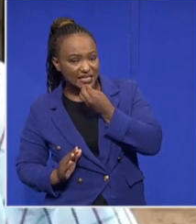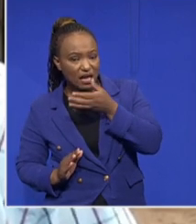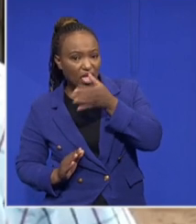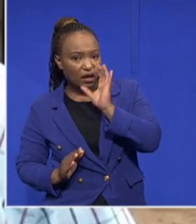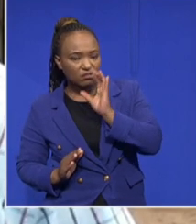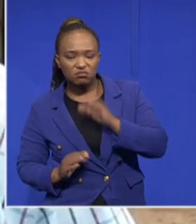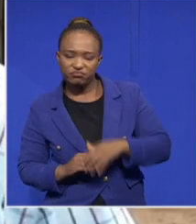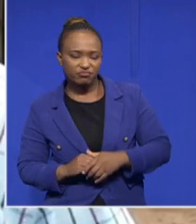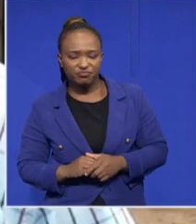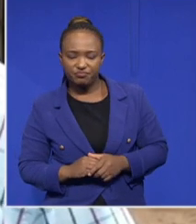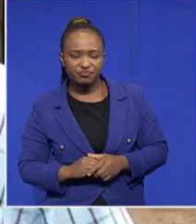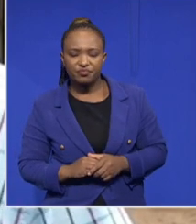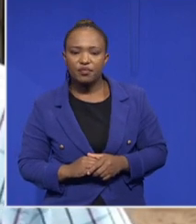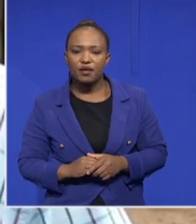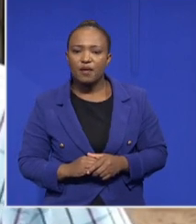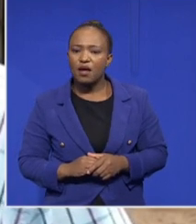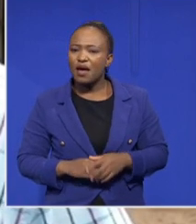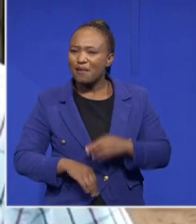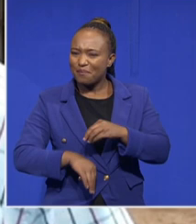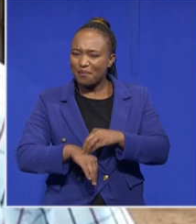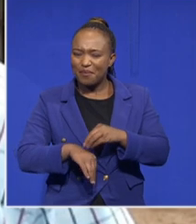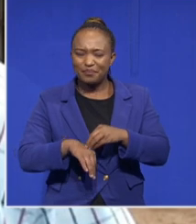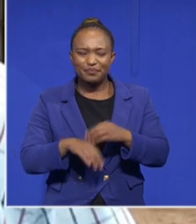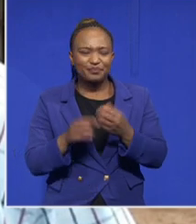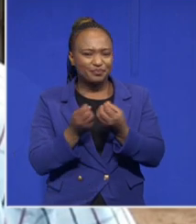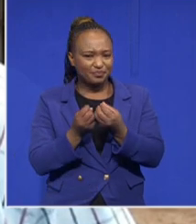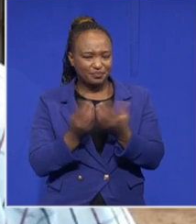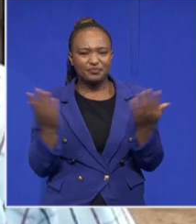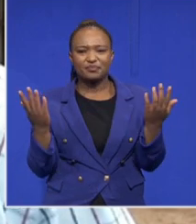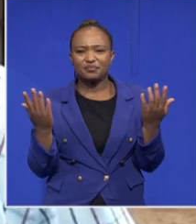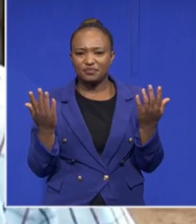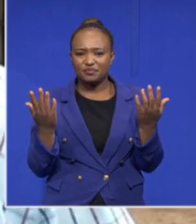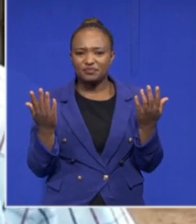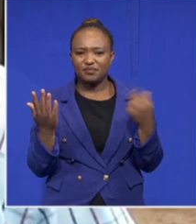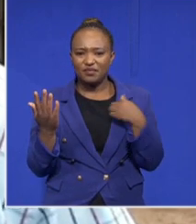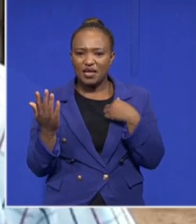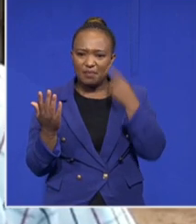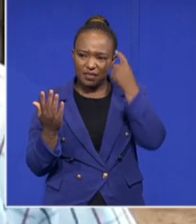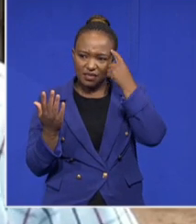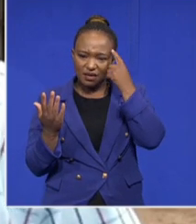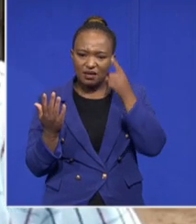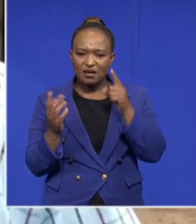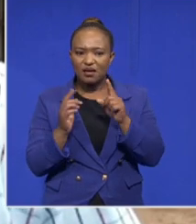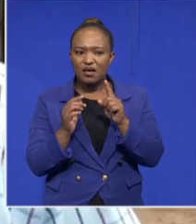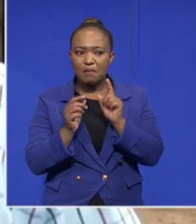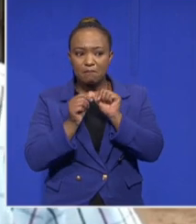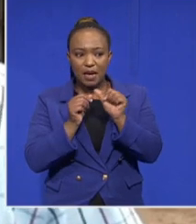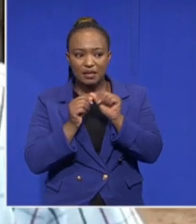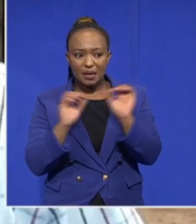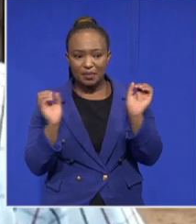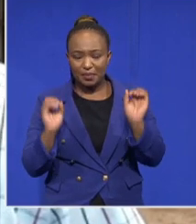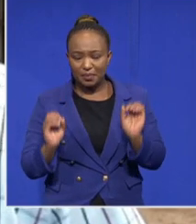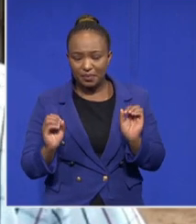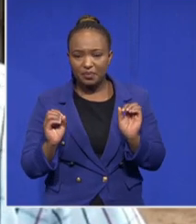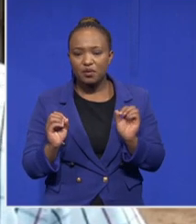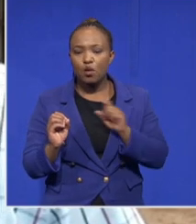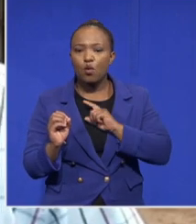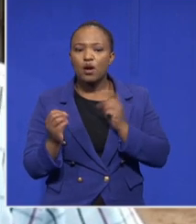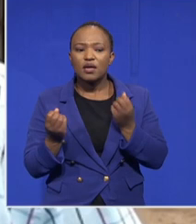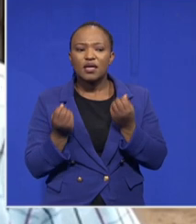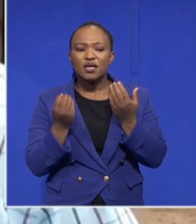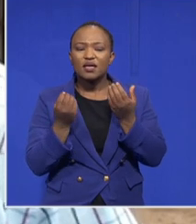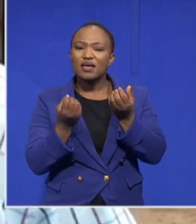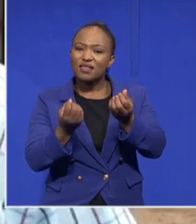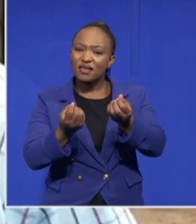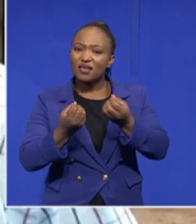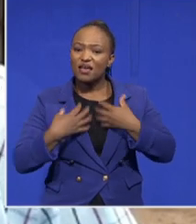There's a lot of problems, and I think that it will not be better if they give us the